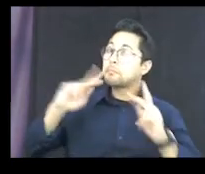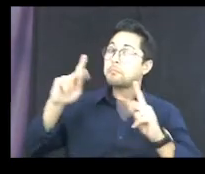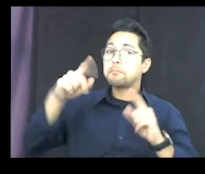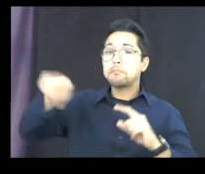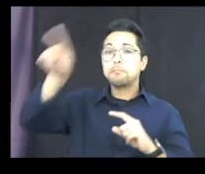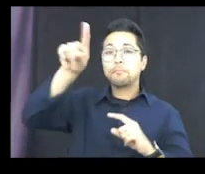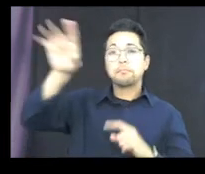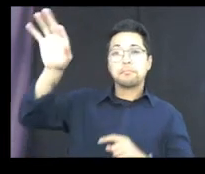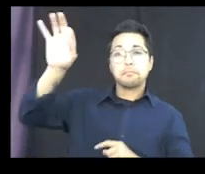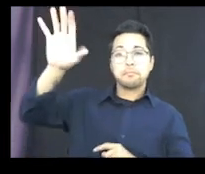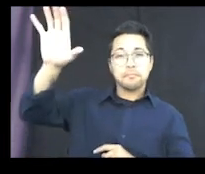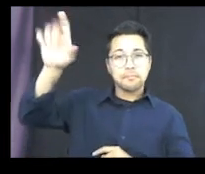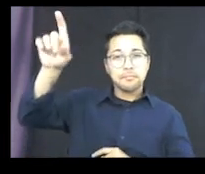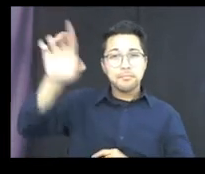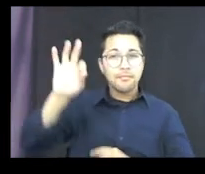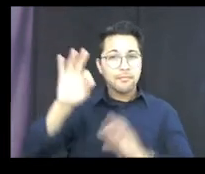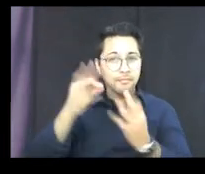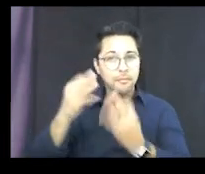at